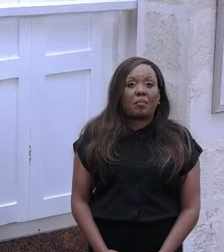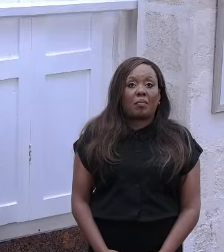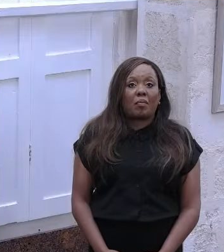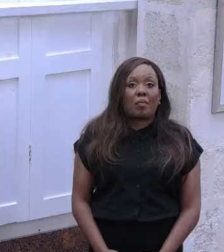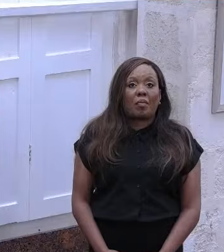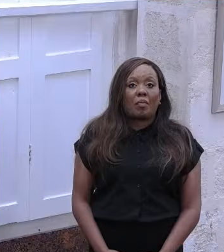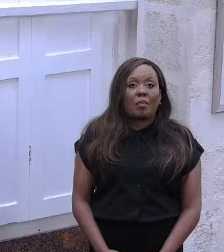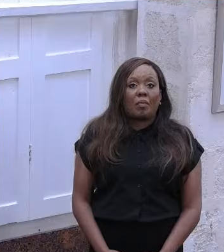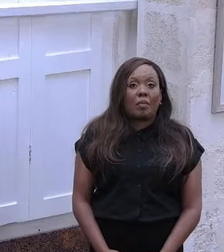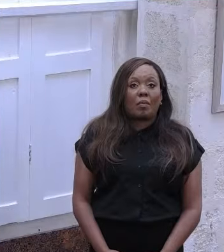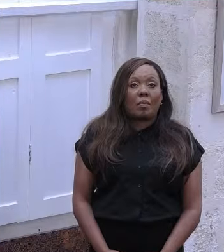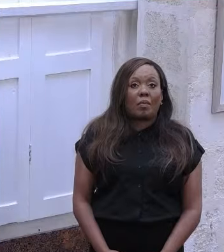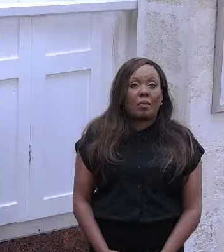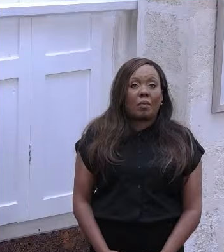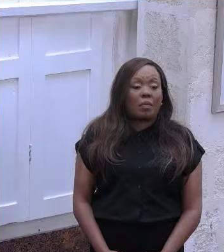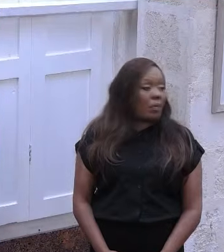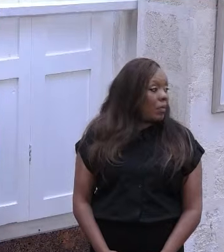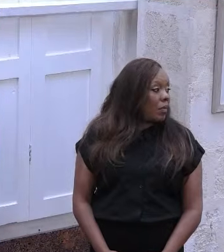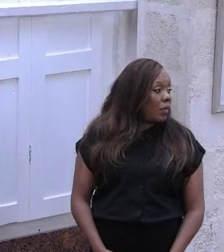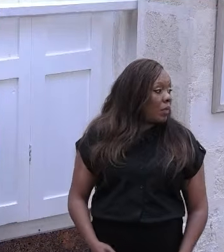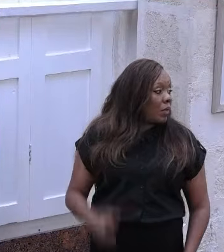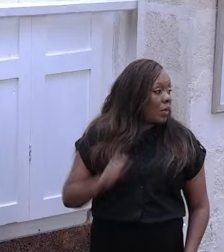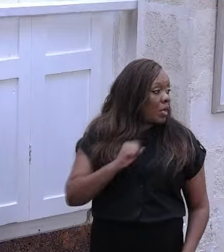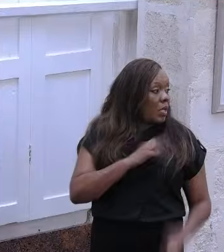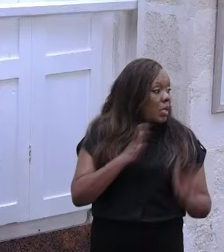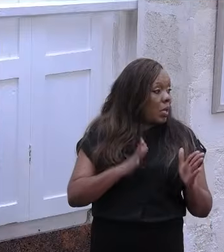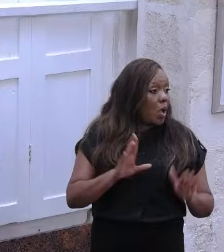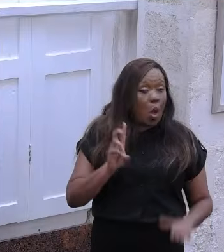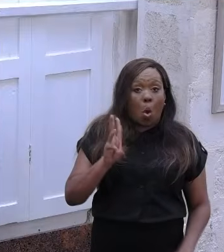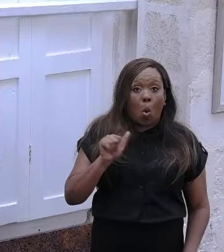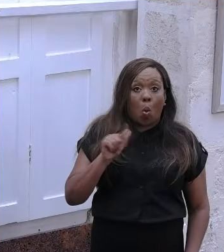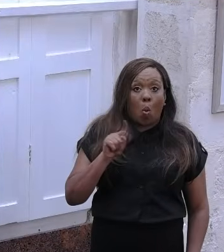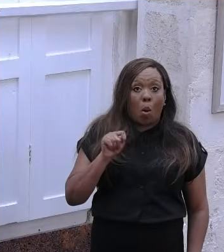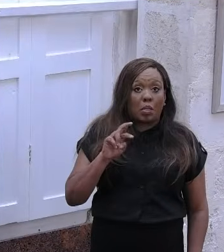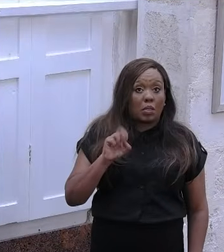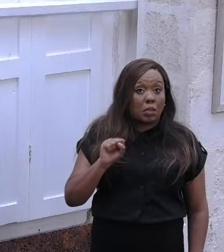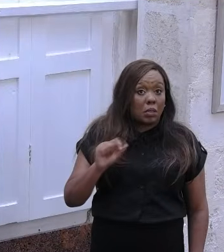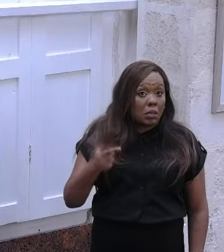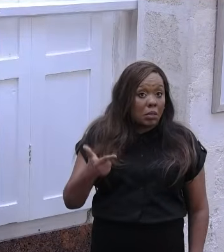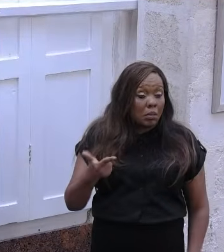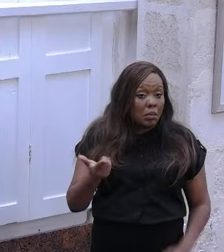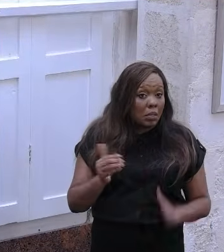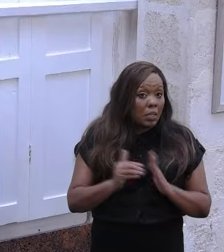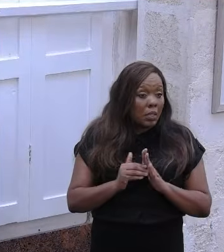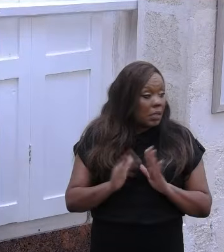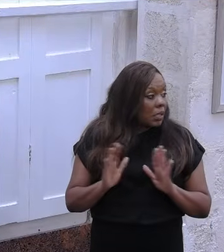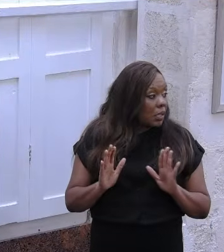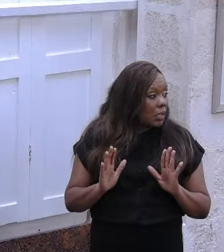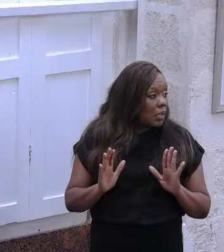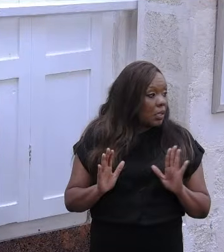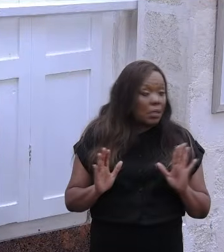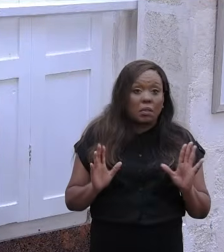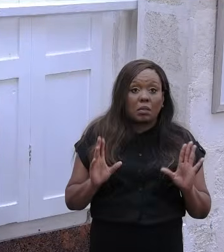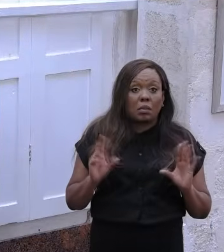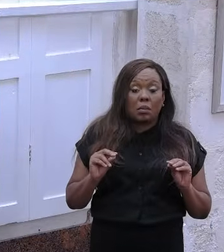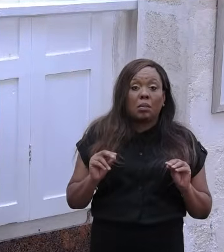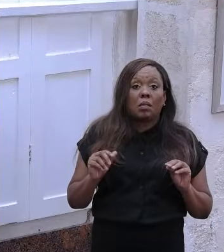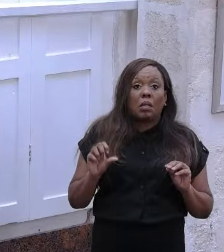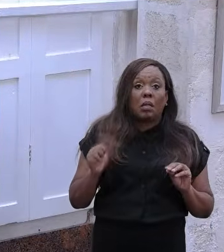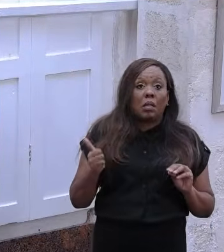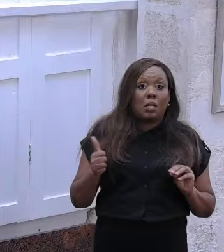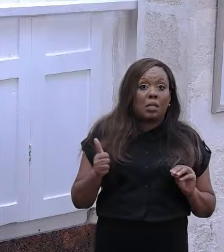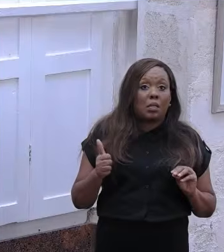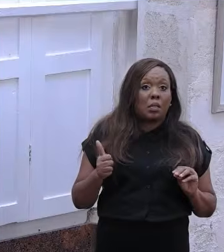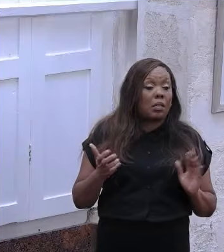Senator Waters, you're coming back and come. Okay. Yeah. Any further comments on this? And I take